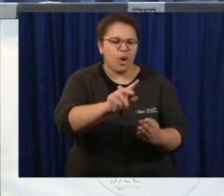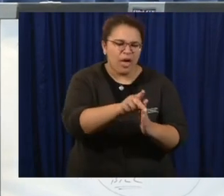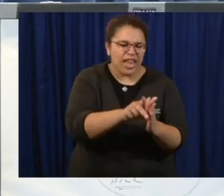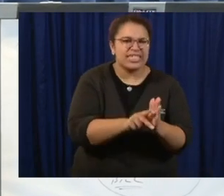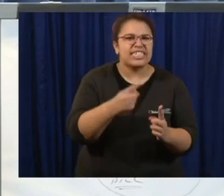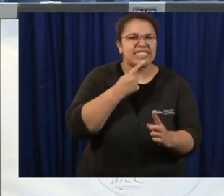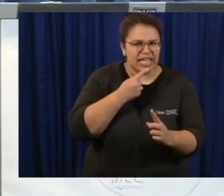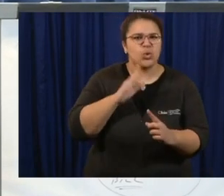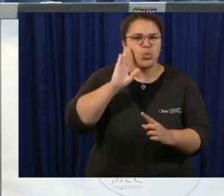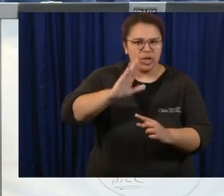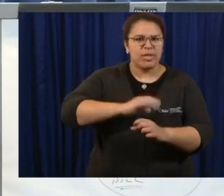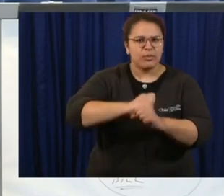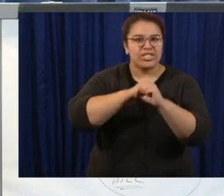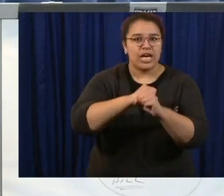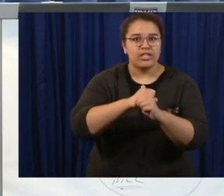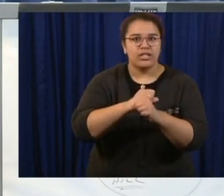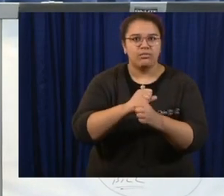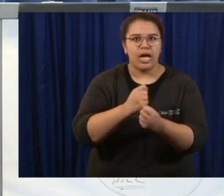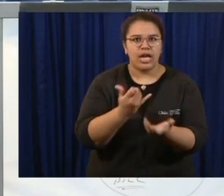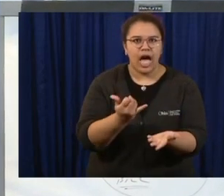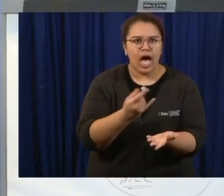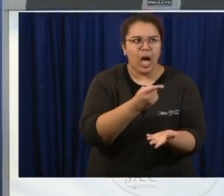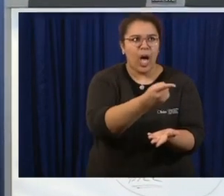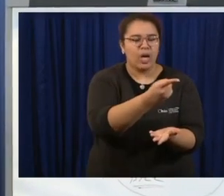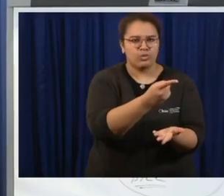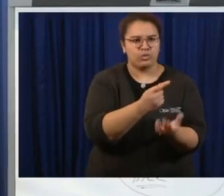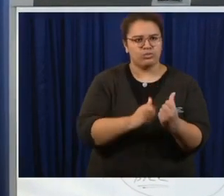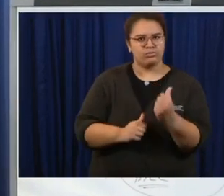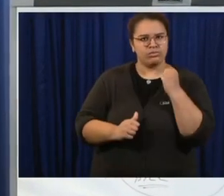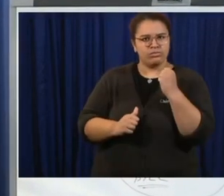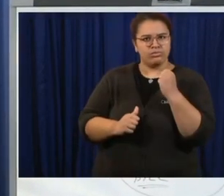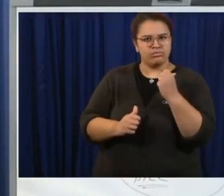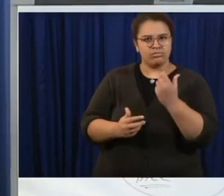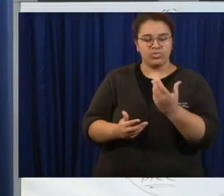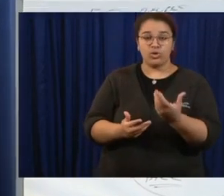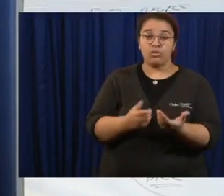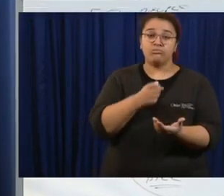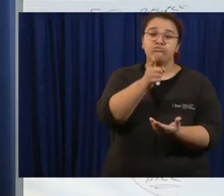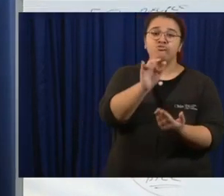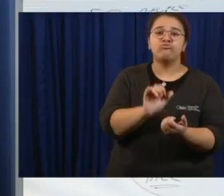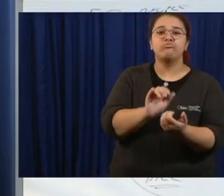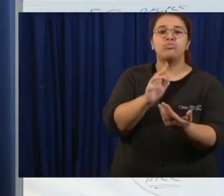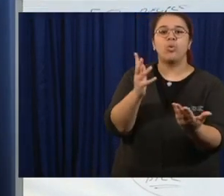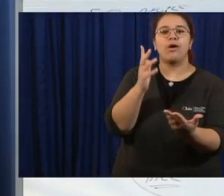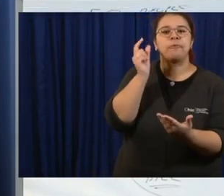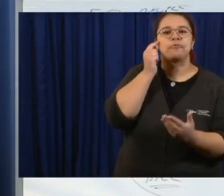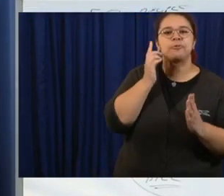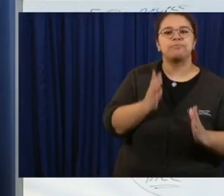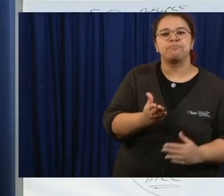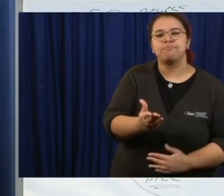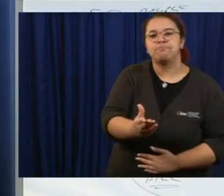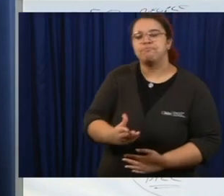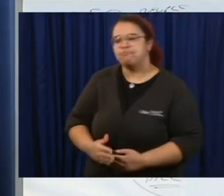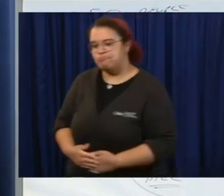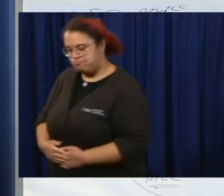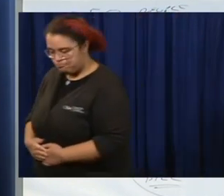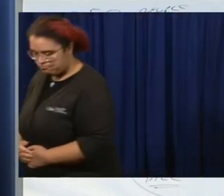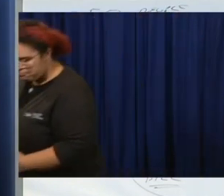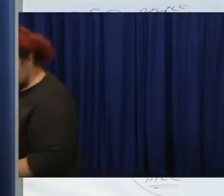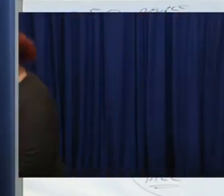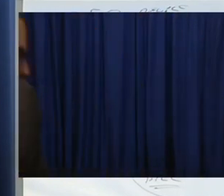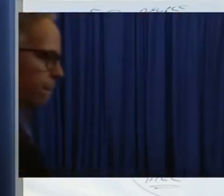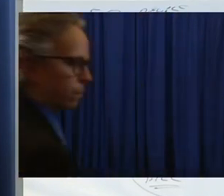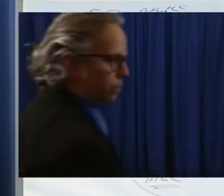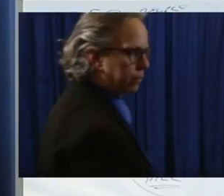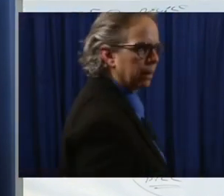Yeah, I know that from talking to small business, that has been a real concern. That the